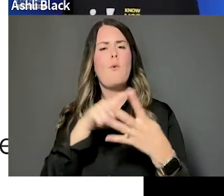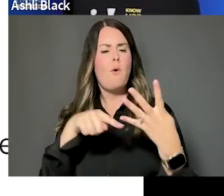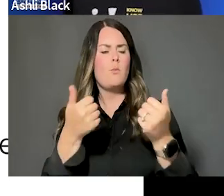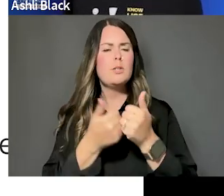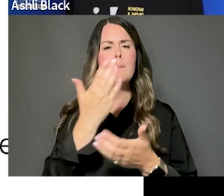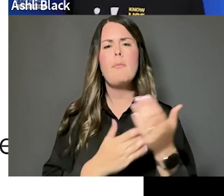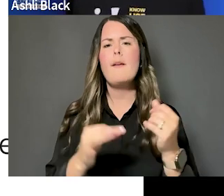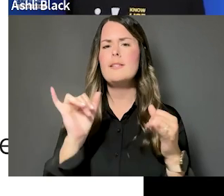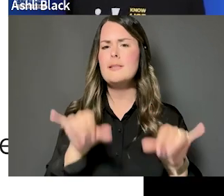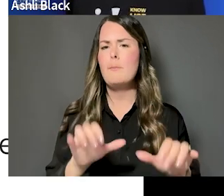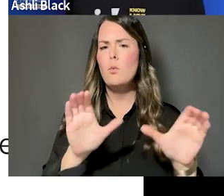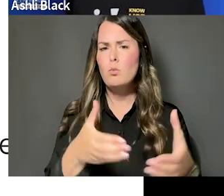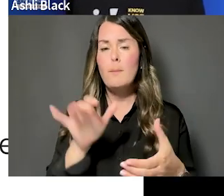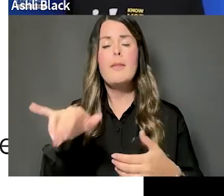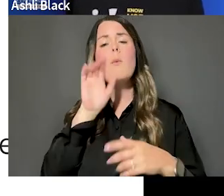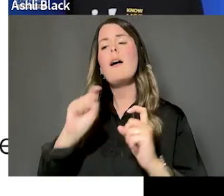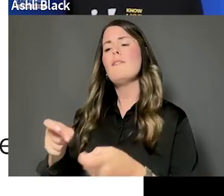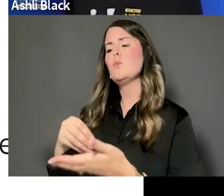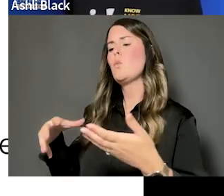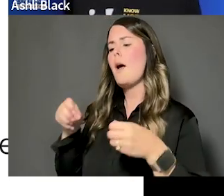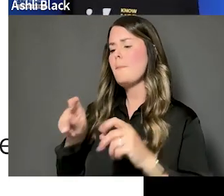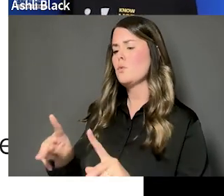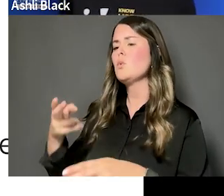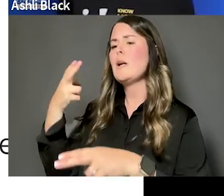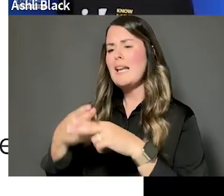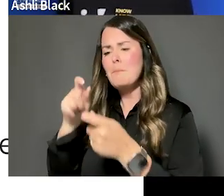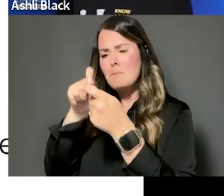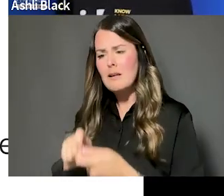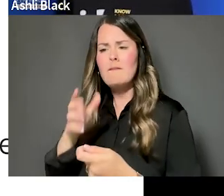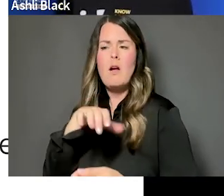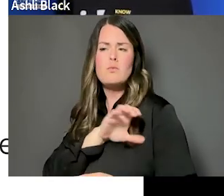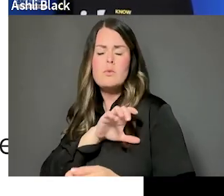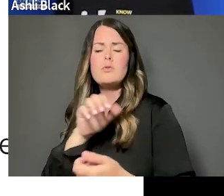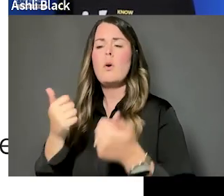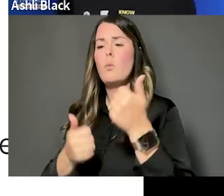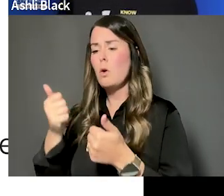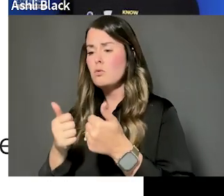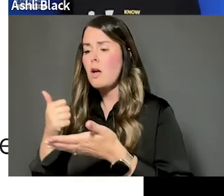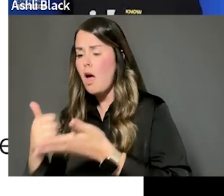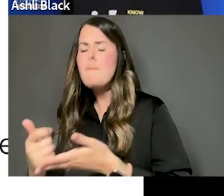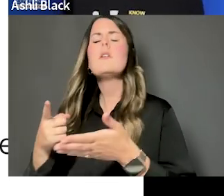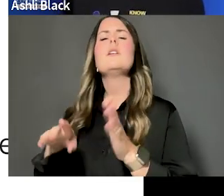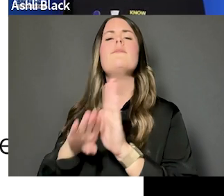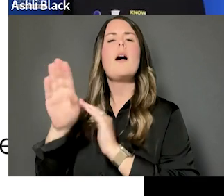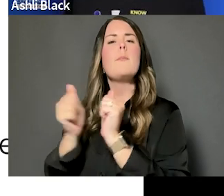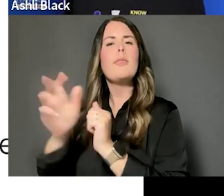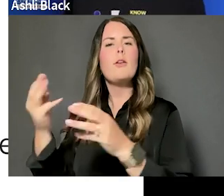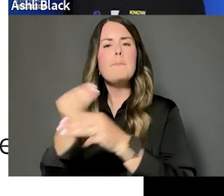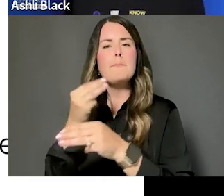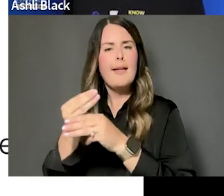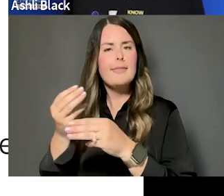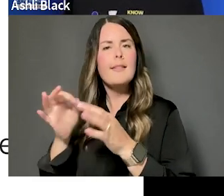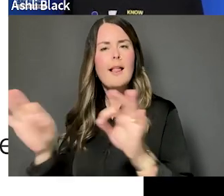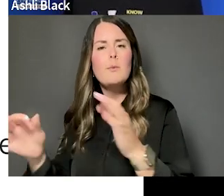group. This routine still gives students opportunities to identify and name specific characteristics, which help them develop